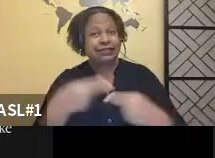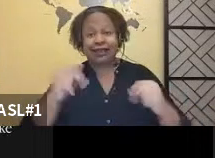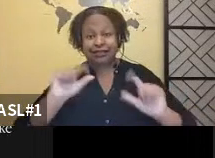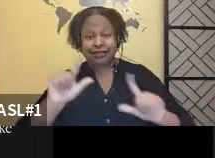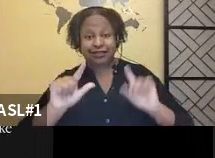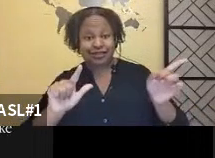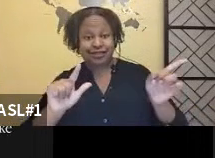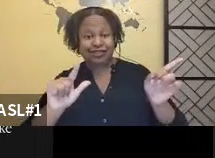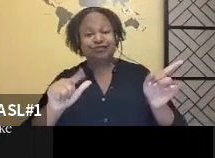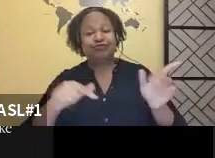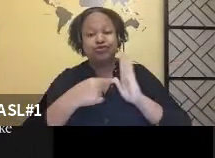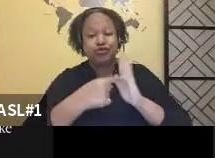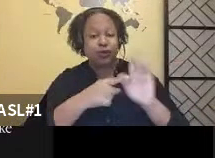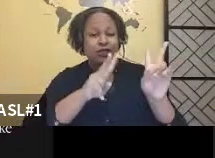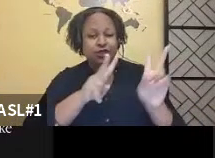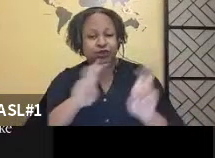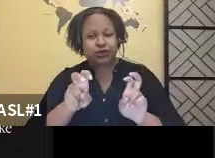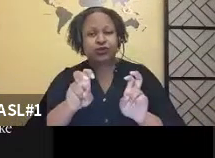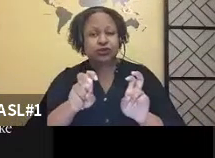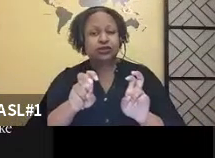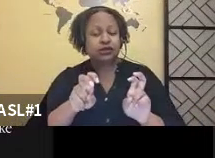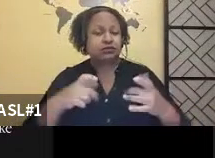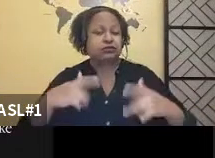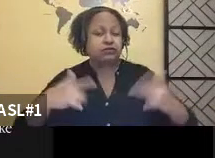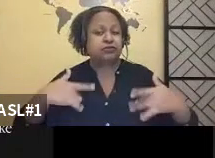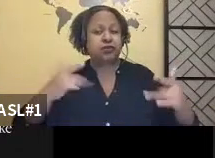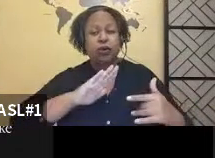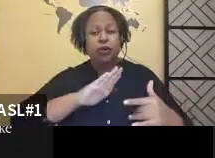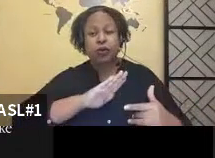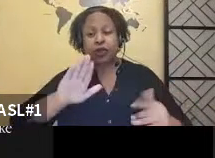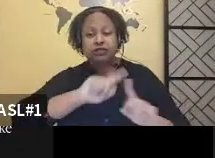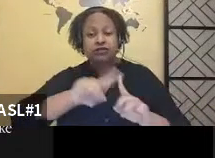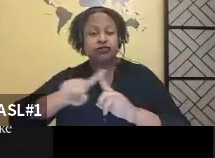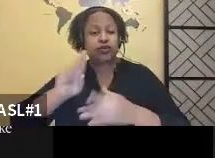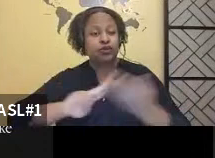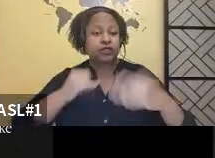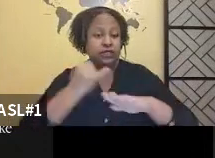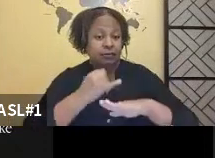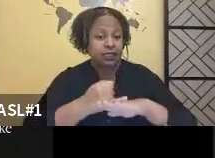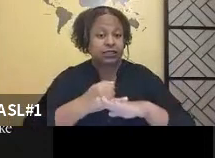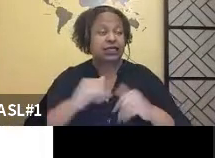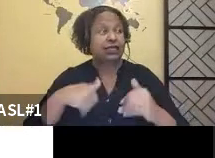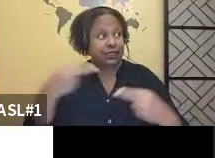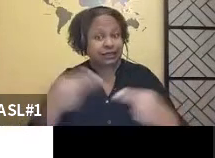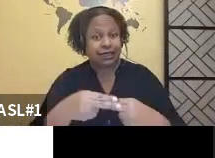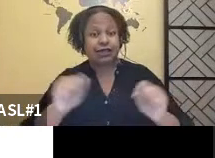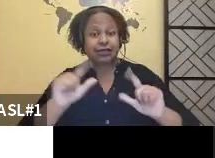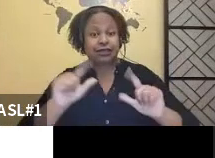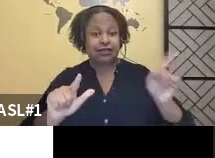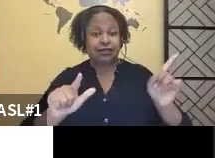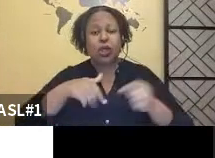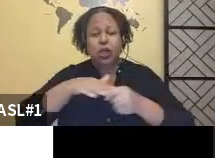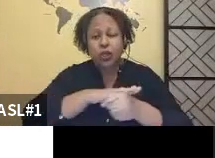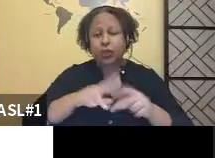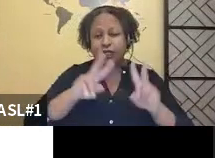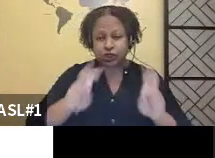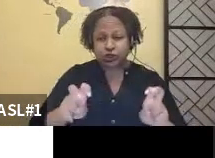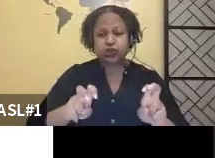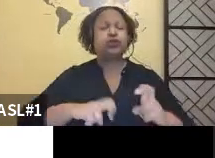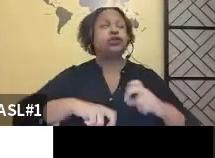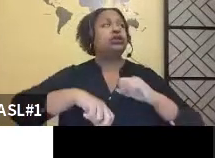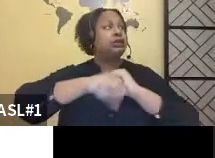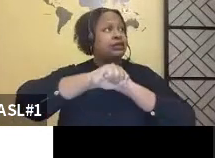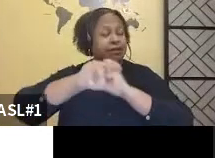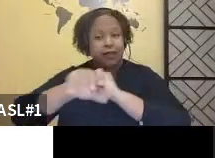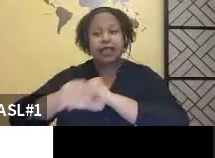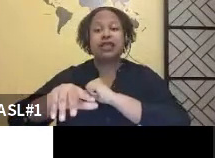about issues that are happening across university campuses. The next slide about local issues